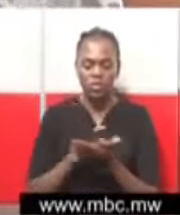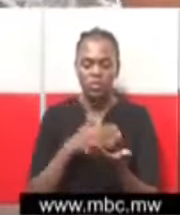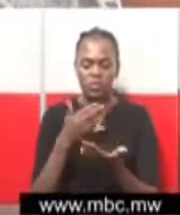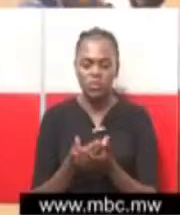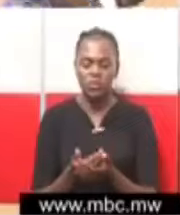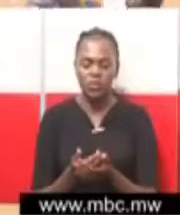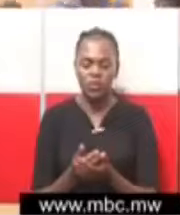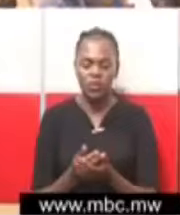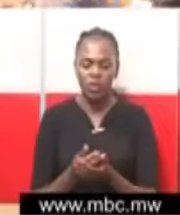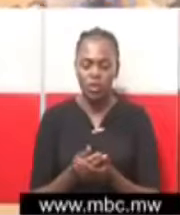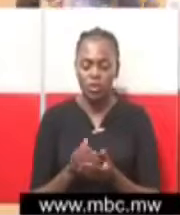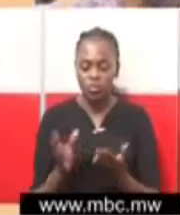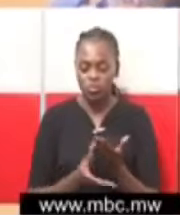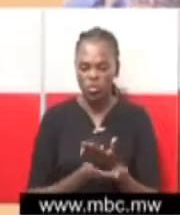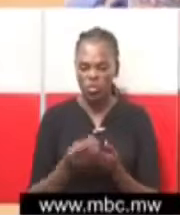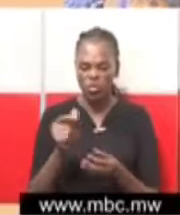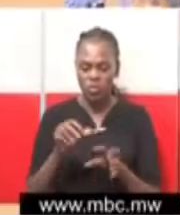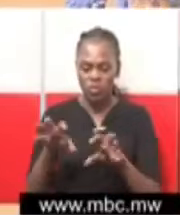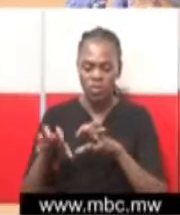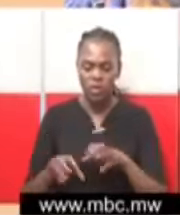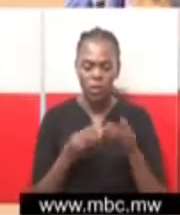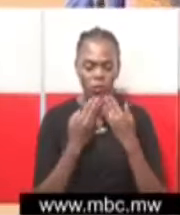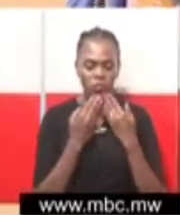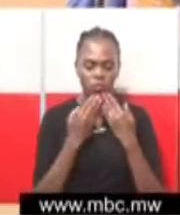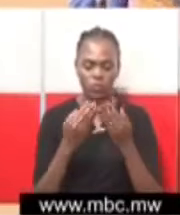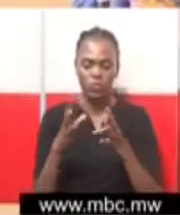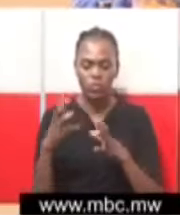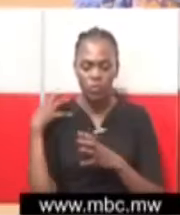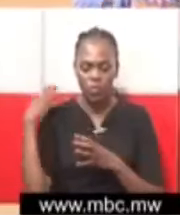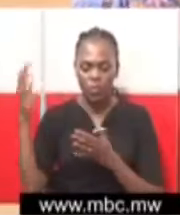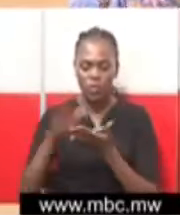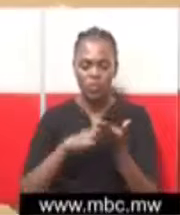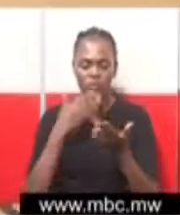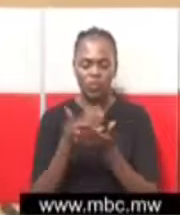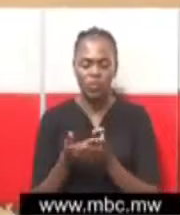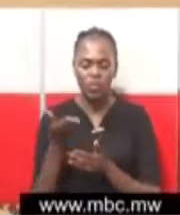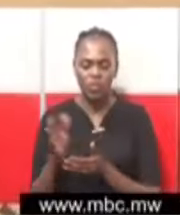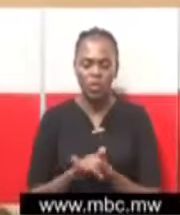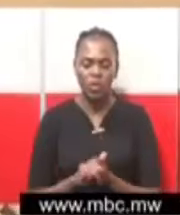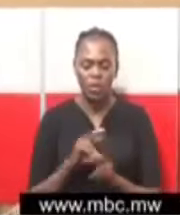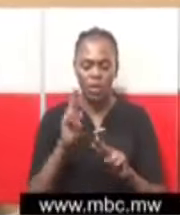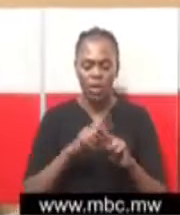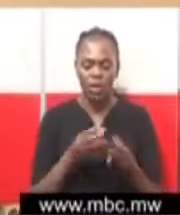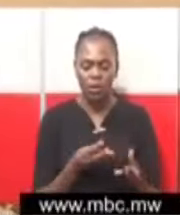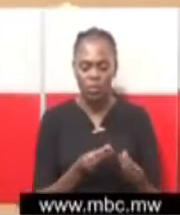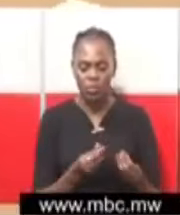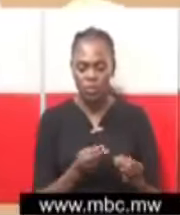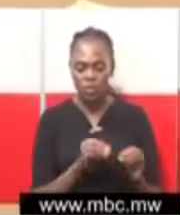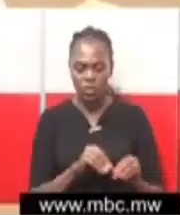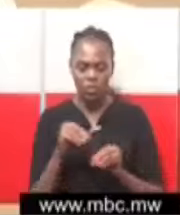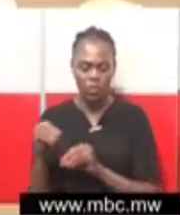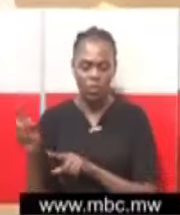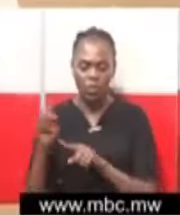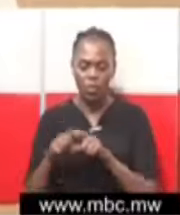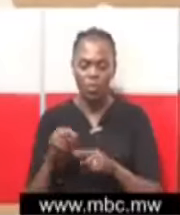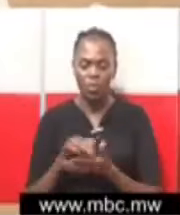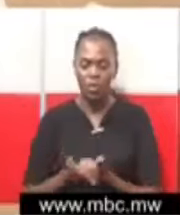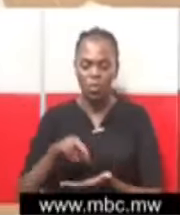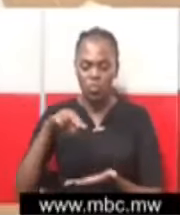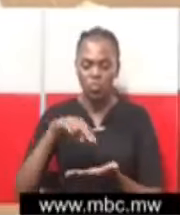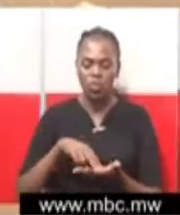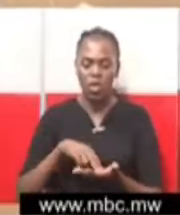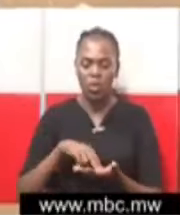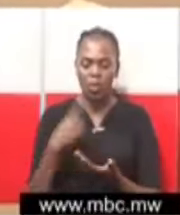monthly sales. He commends government for the initiative to graduate cash transfer beneficiaries to run standalone